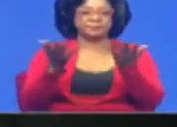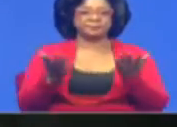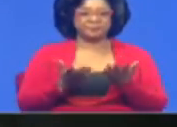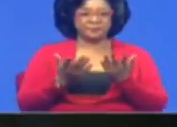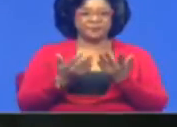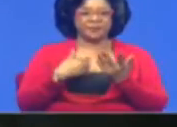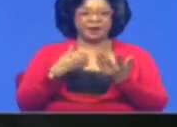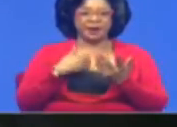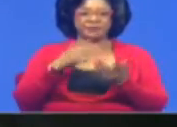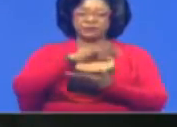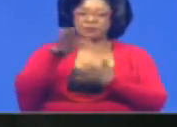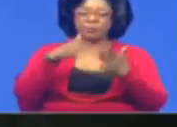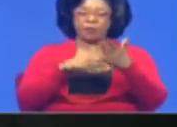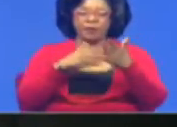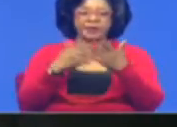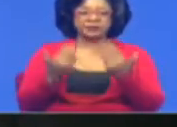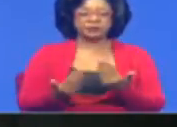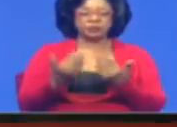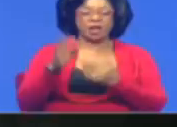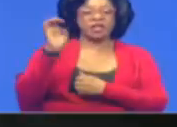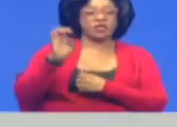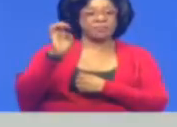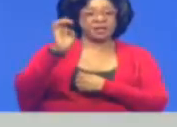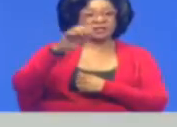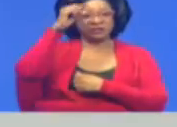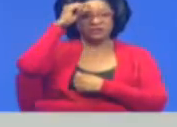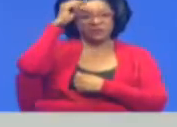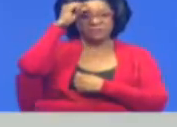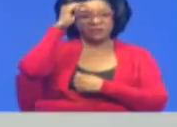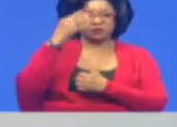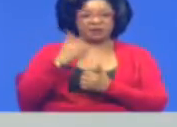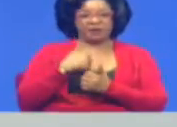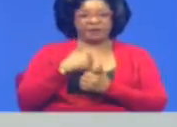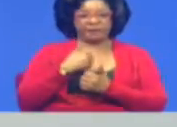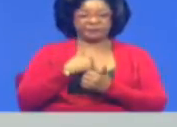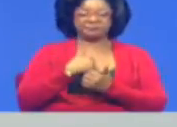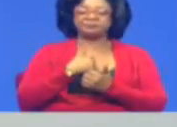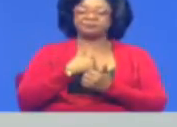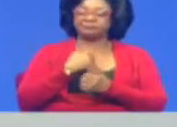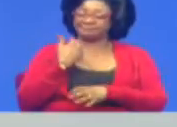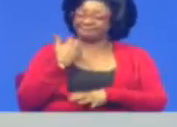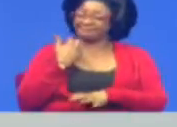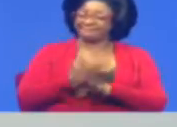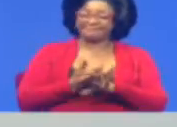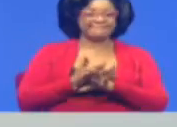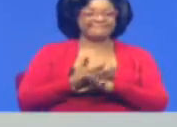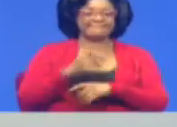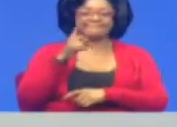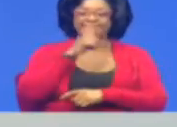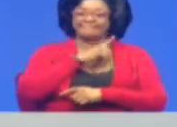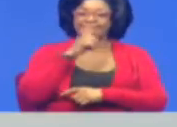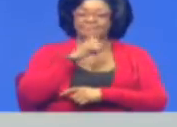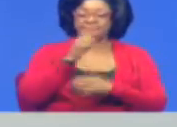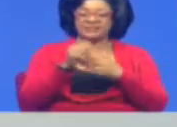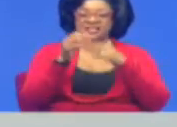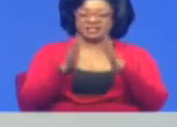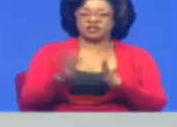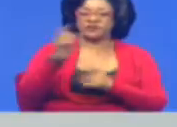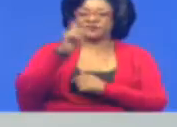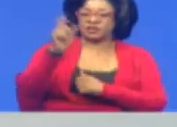Across the border now, the Ethiopian government has taken a hardline stance against the leaders of the region of